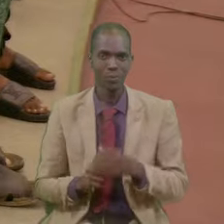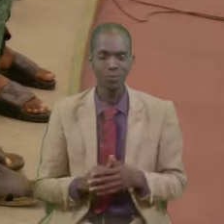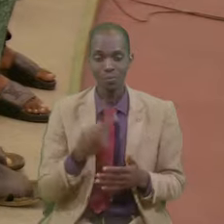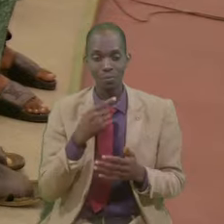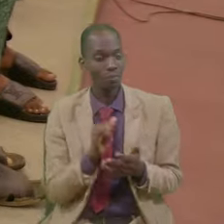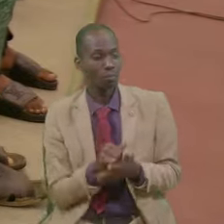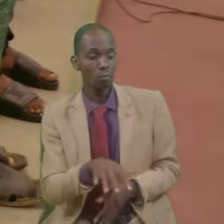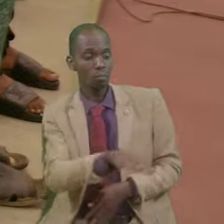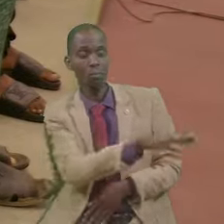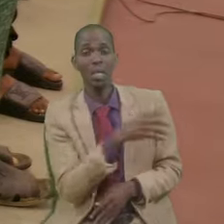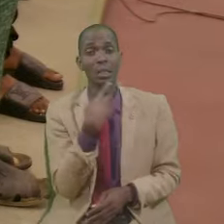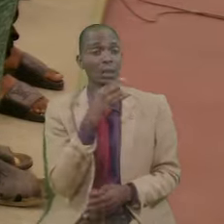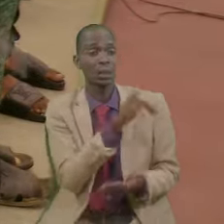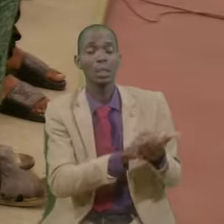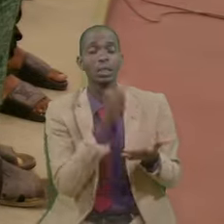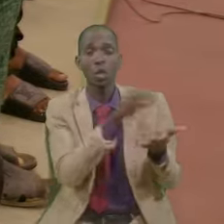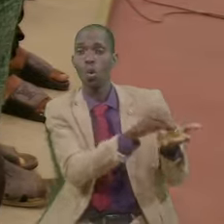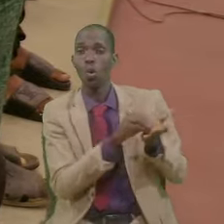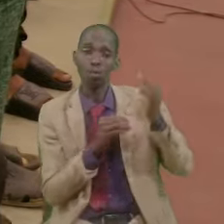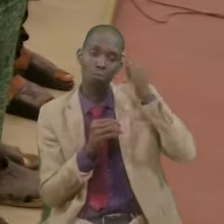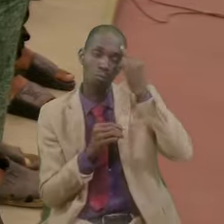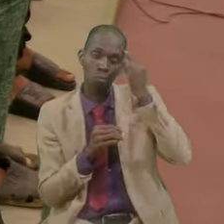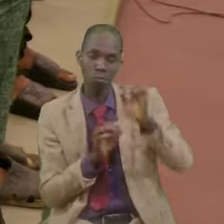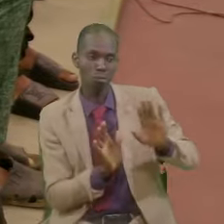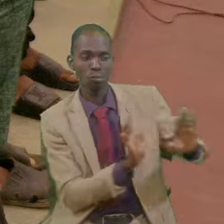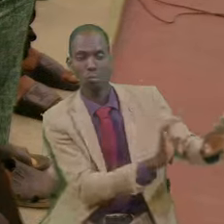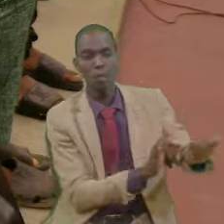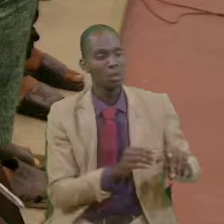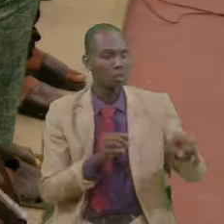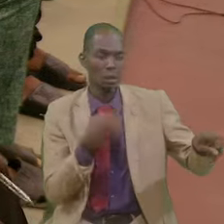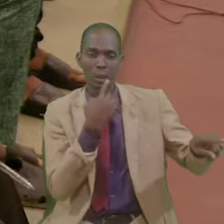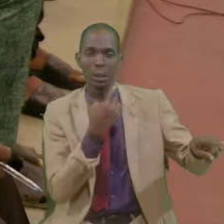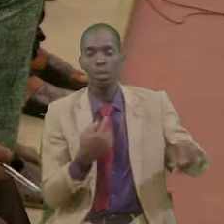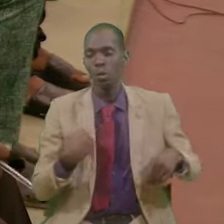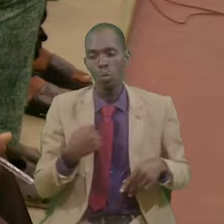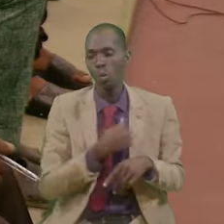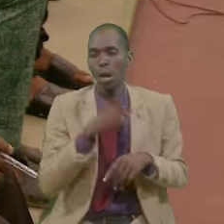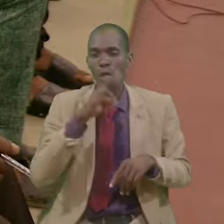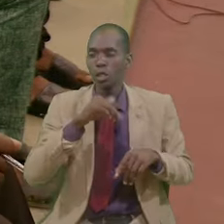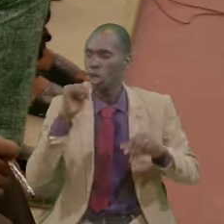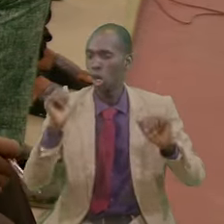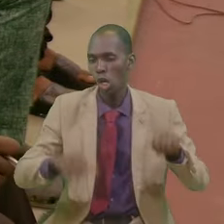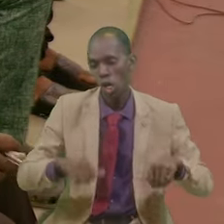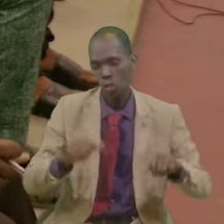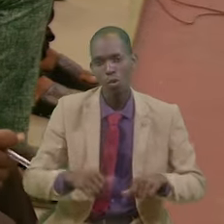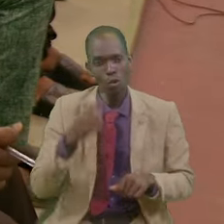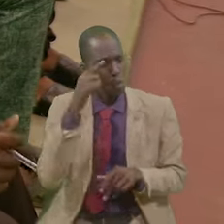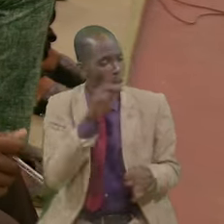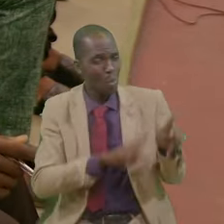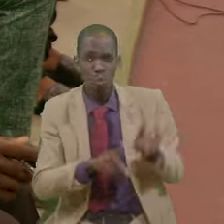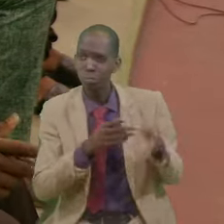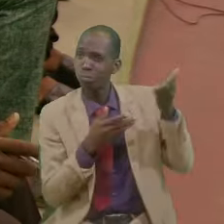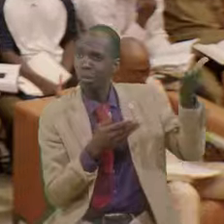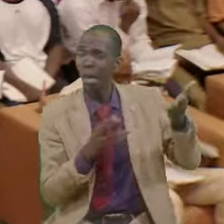They said, this is their own thought, we be not able to go up against the people, for they are stronger than